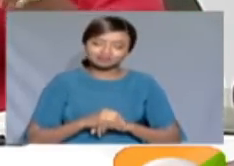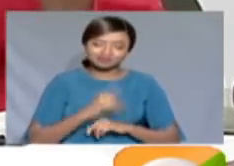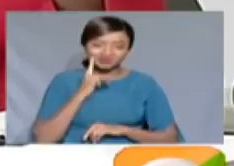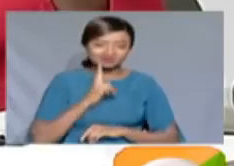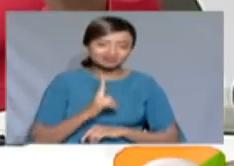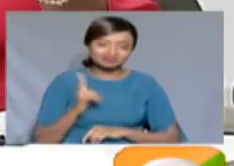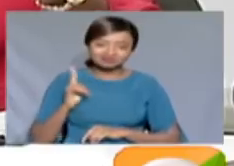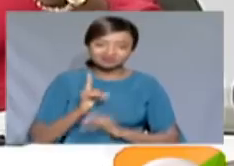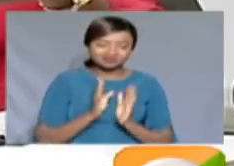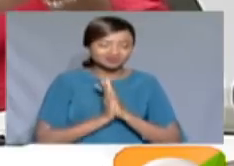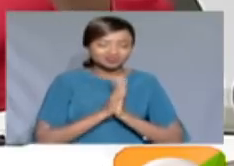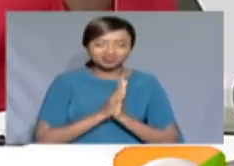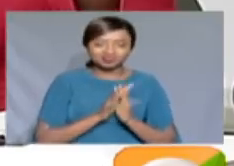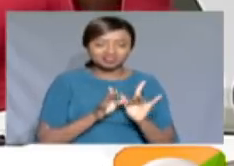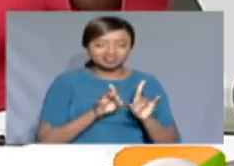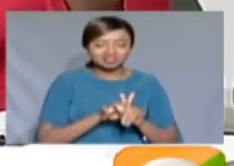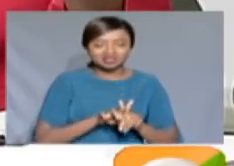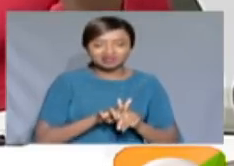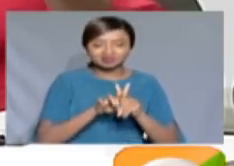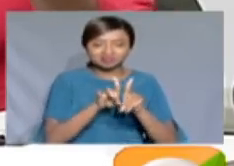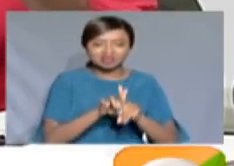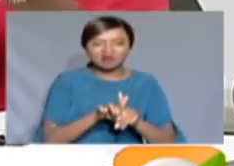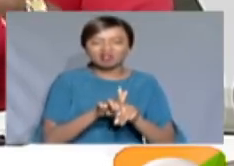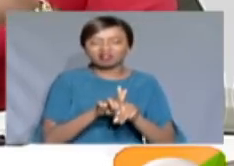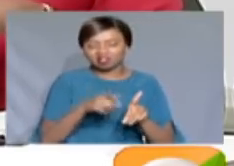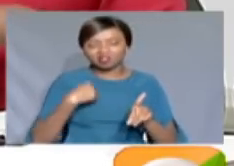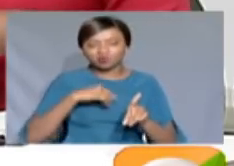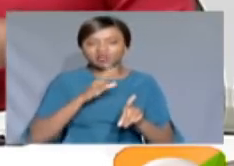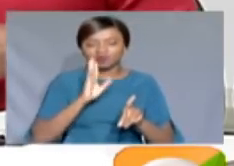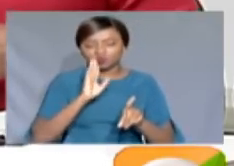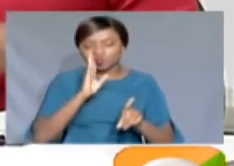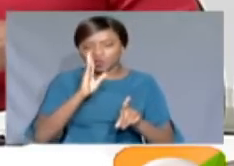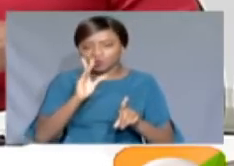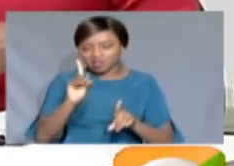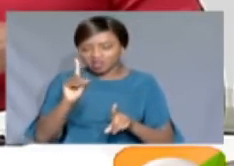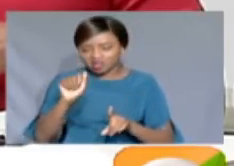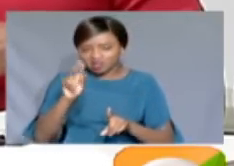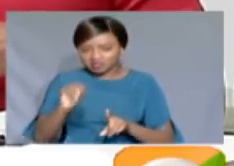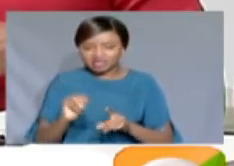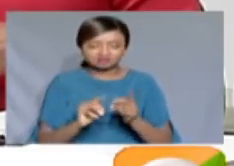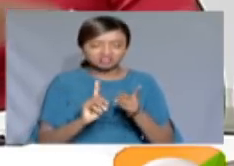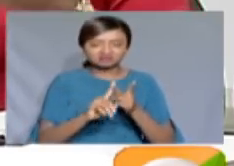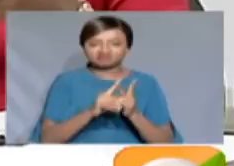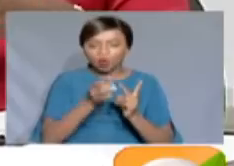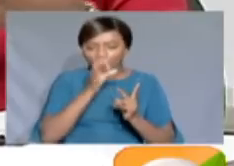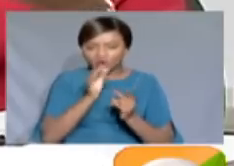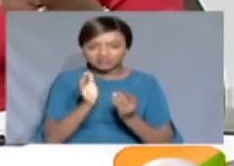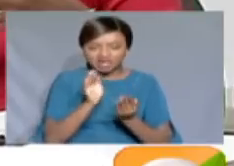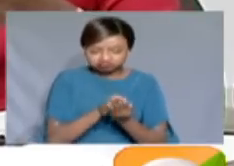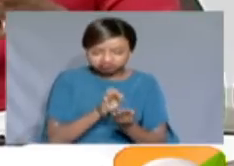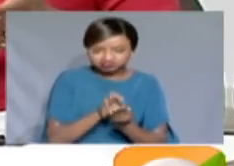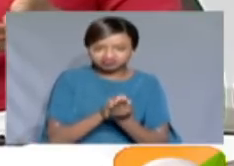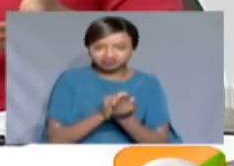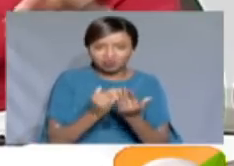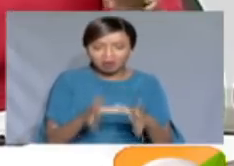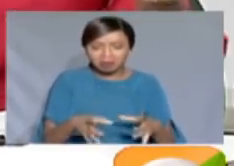same. We're building dams and we're building water pans. And I believe Cabinet Secretary Kiunjuri also said the same thing, that they